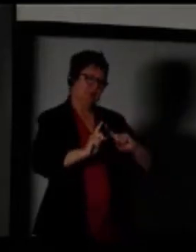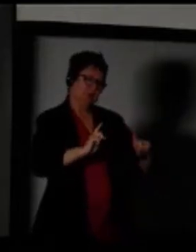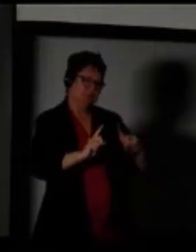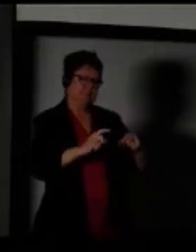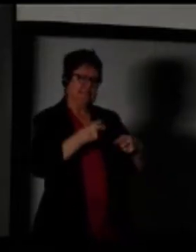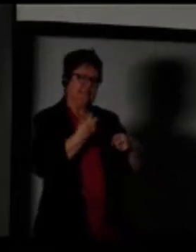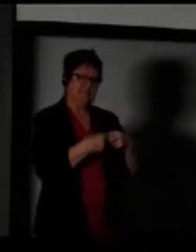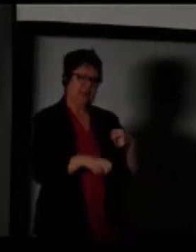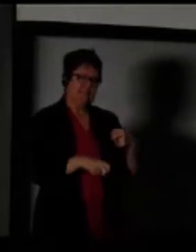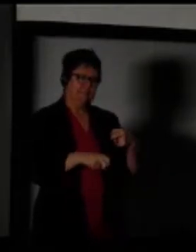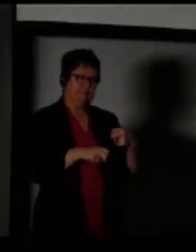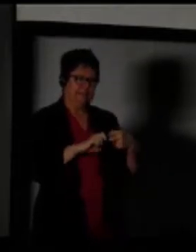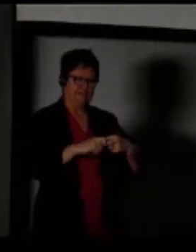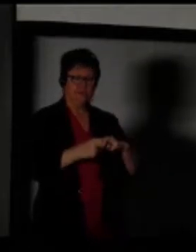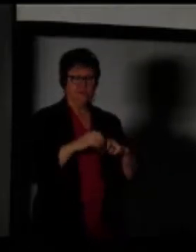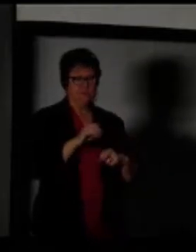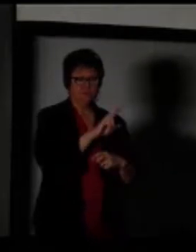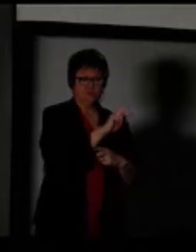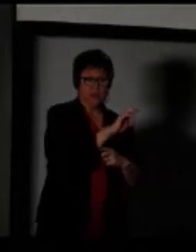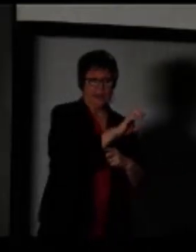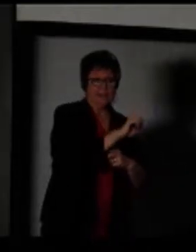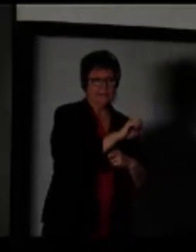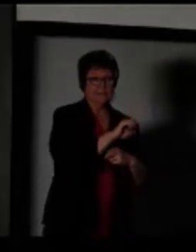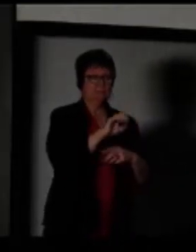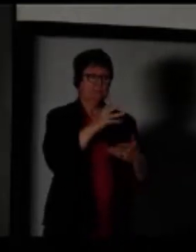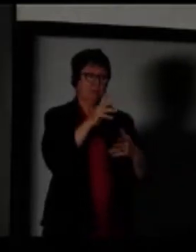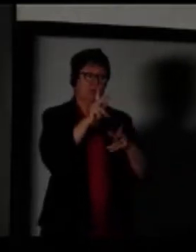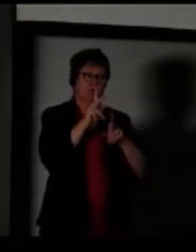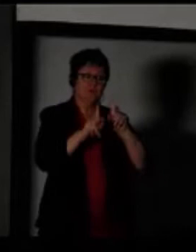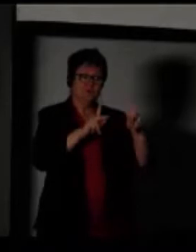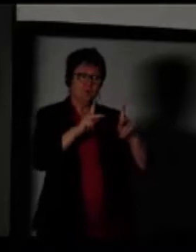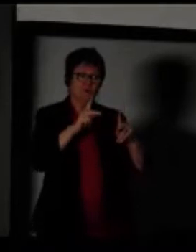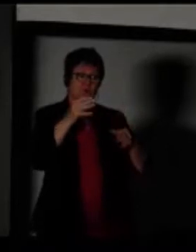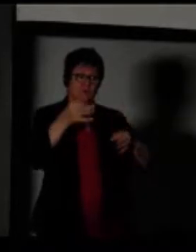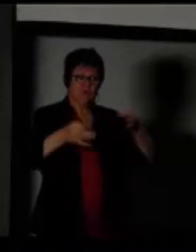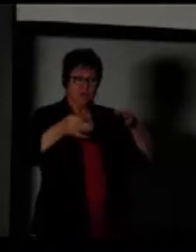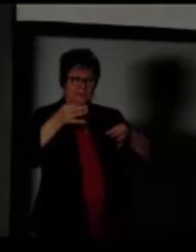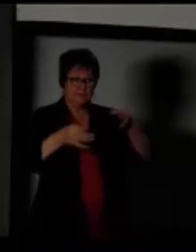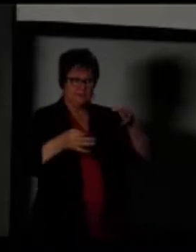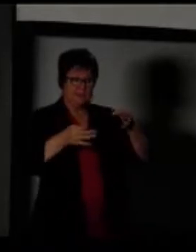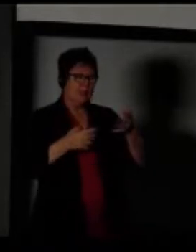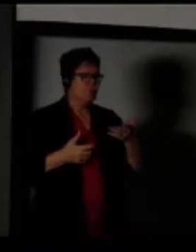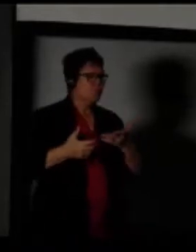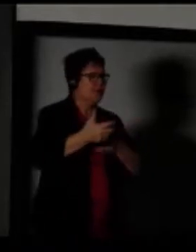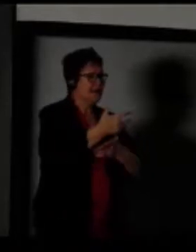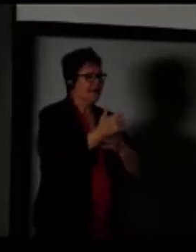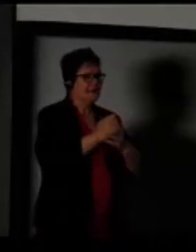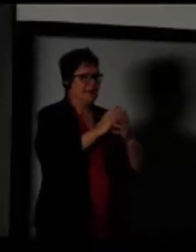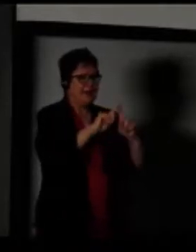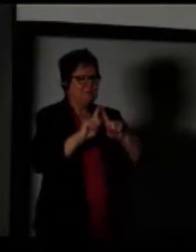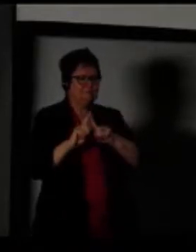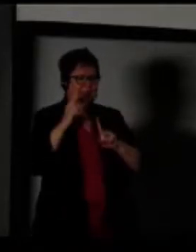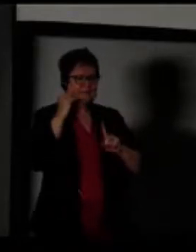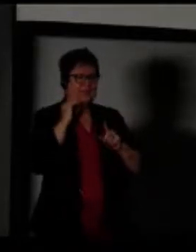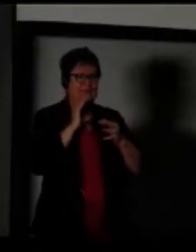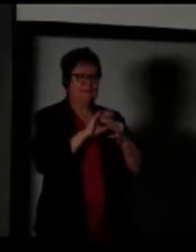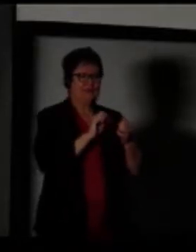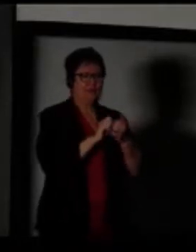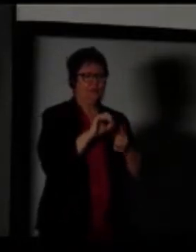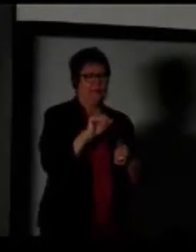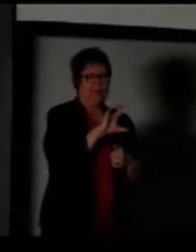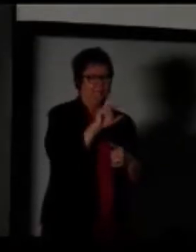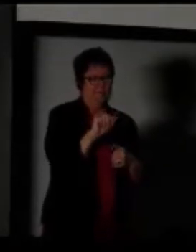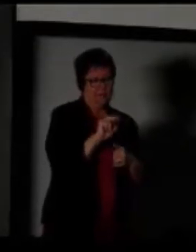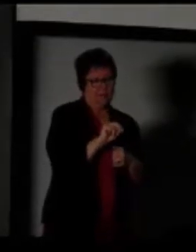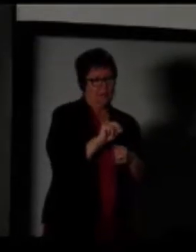justice, and we collect materials that relate to the African American experience. Our plans are to make our collection